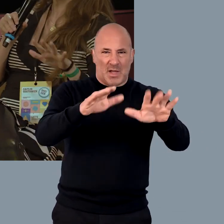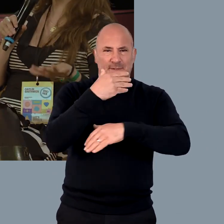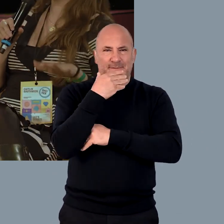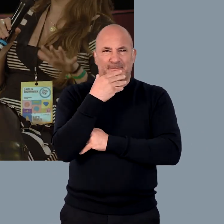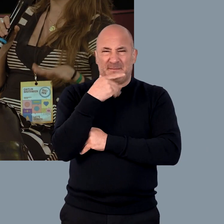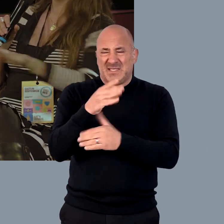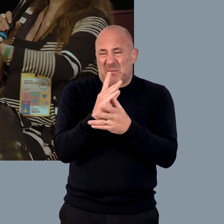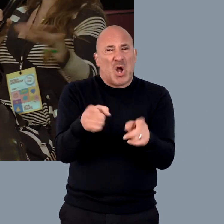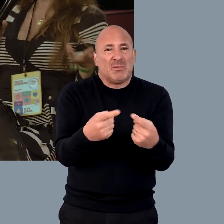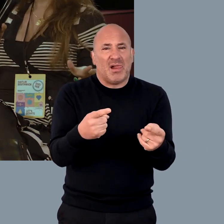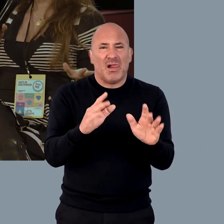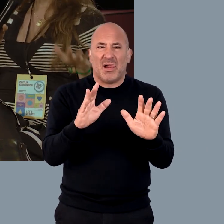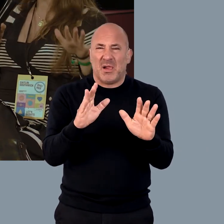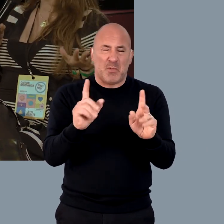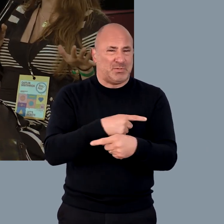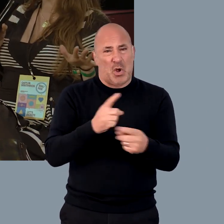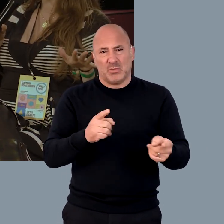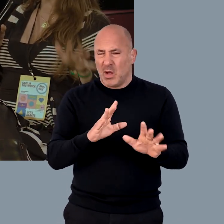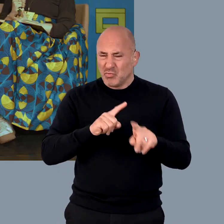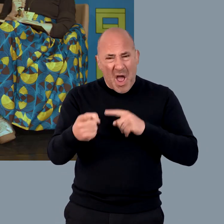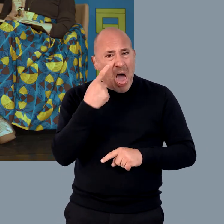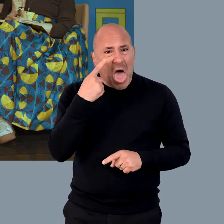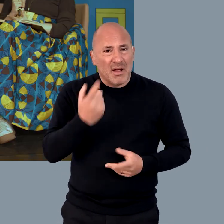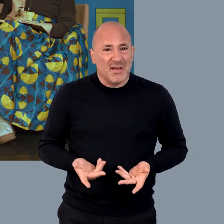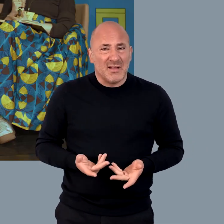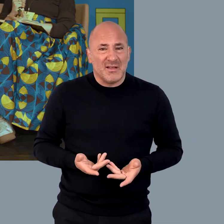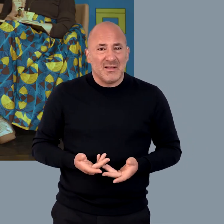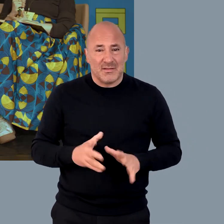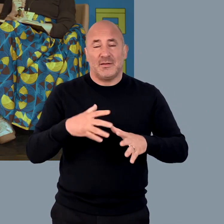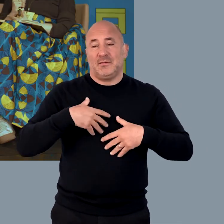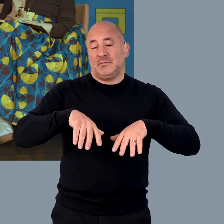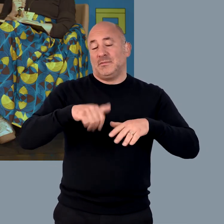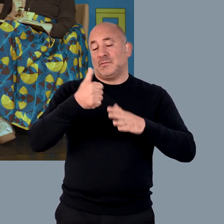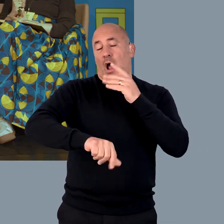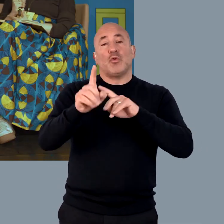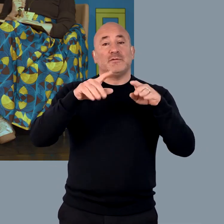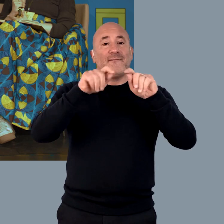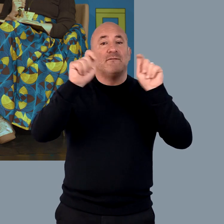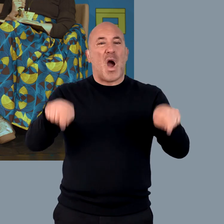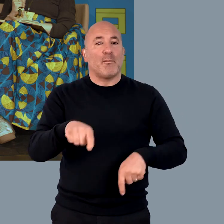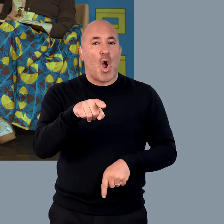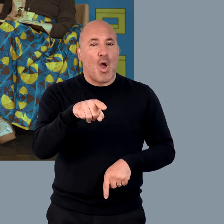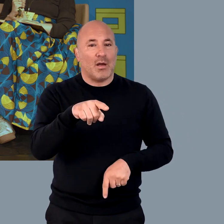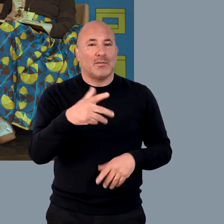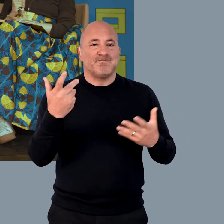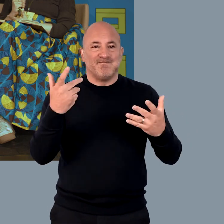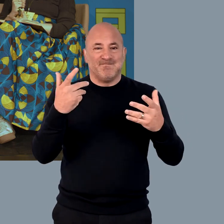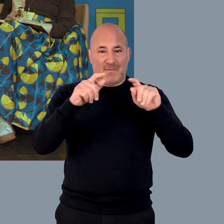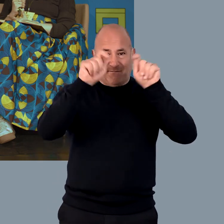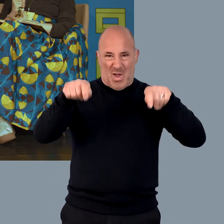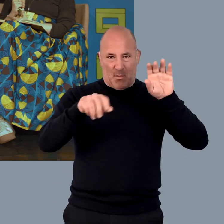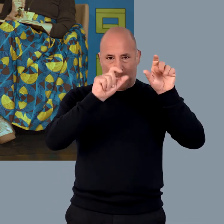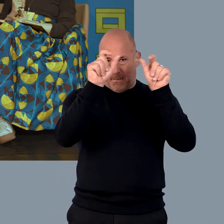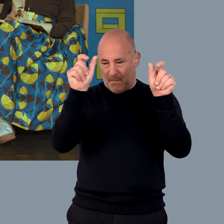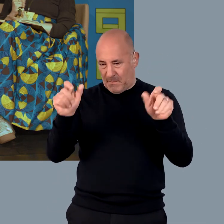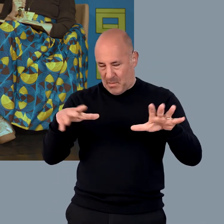start and you think, okay, this is completely impossible, I can never do it, but let's at least give this a go. So we're going to start with the framework, which